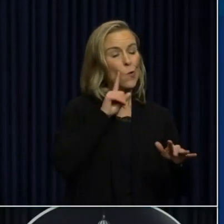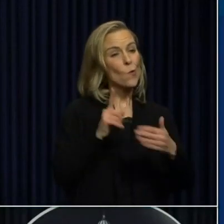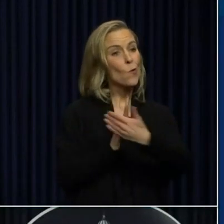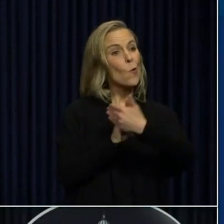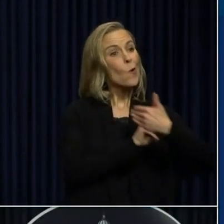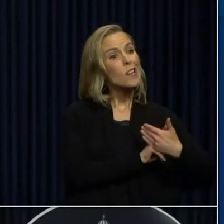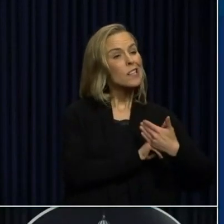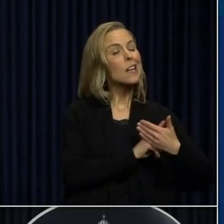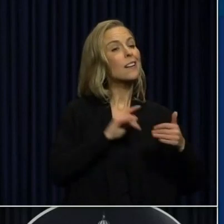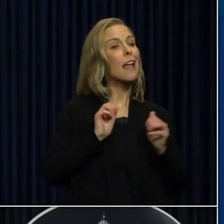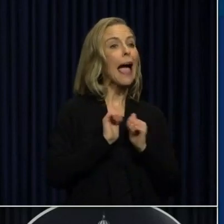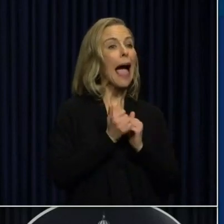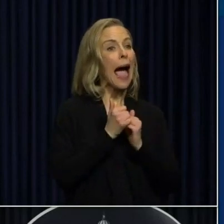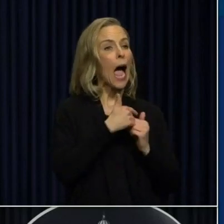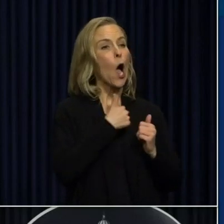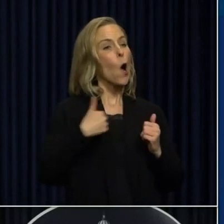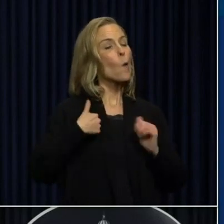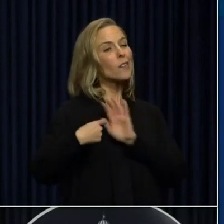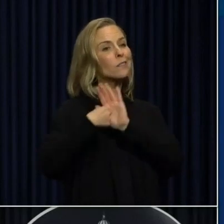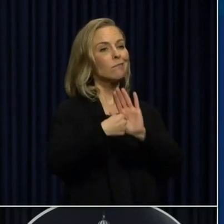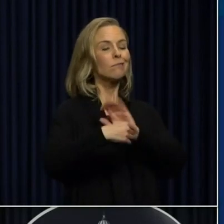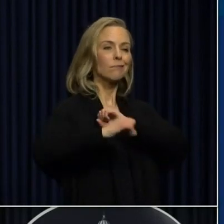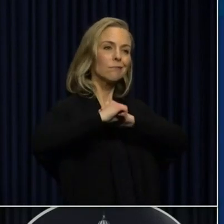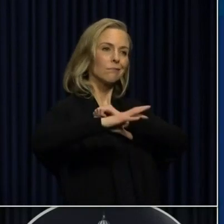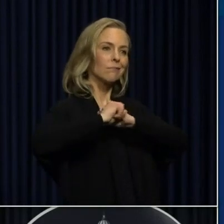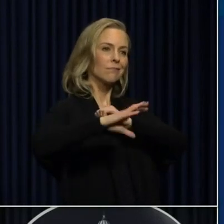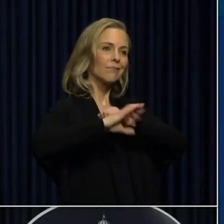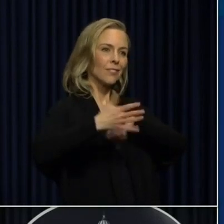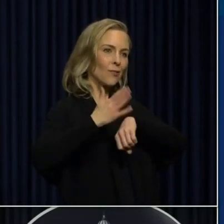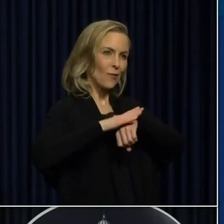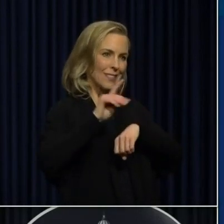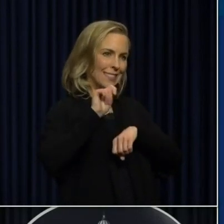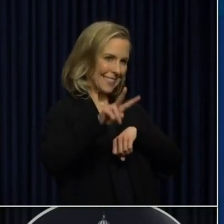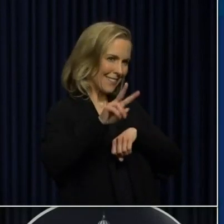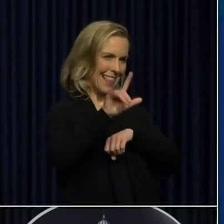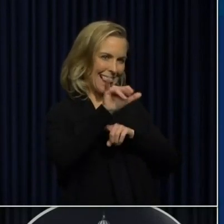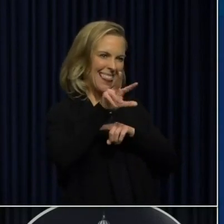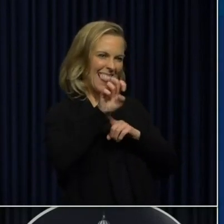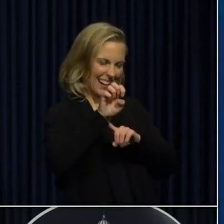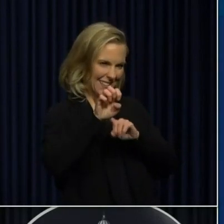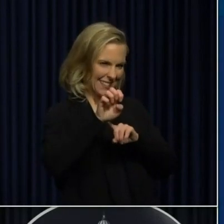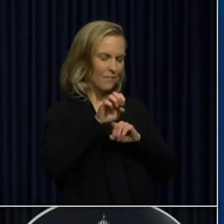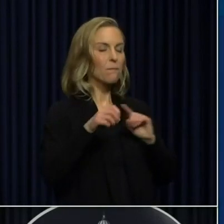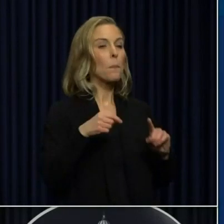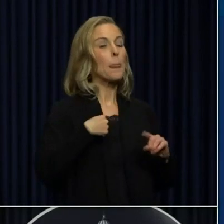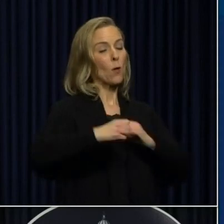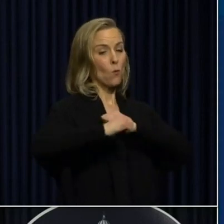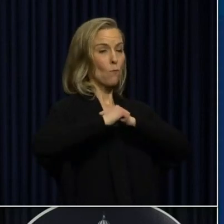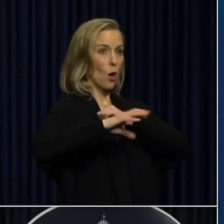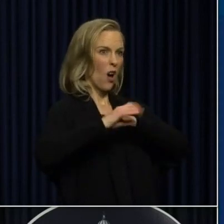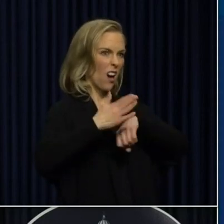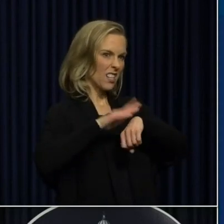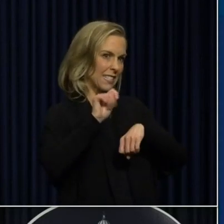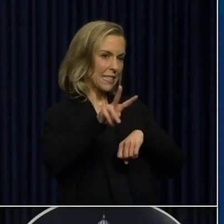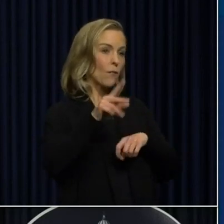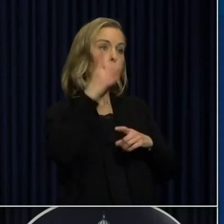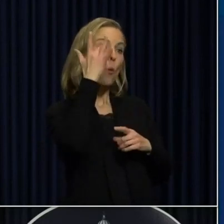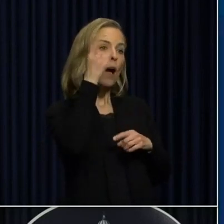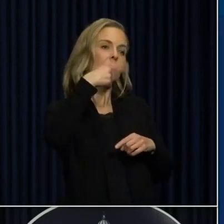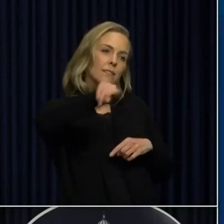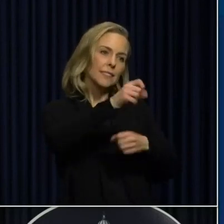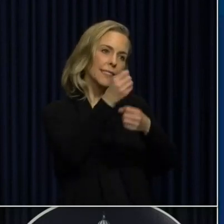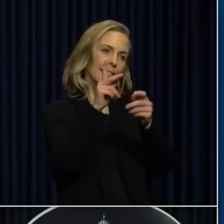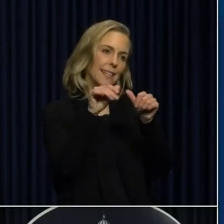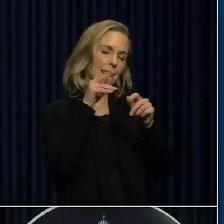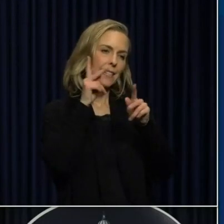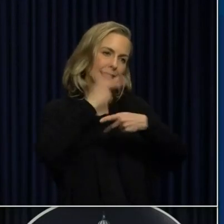has been broadcasting live from our historic downtown sanctuary location. We've been broadcasting to people who are safe at home and keeping